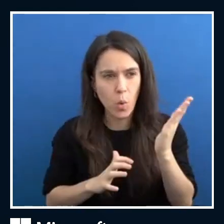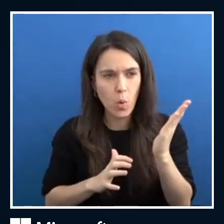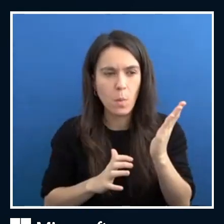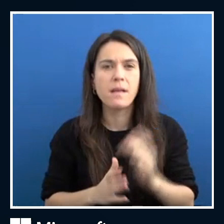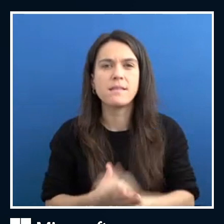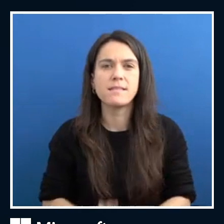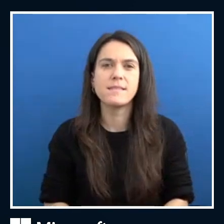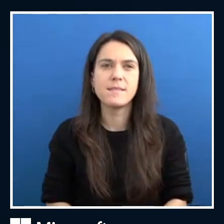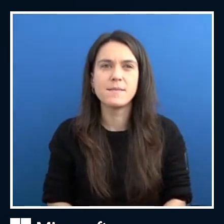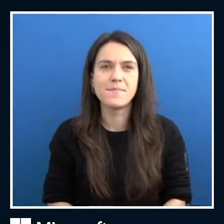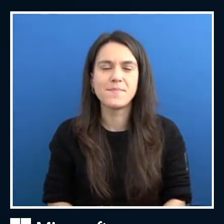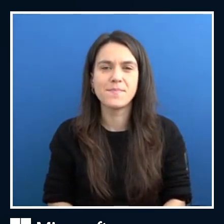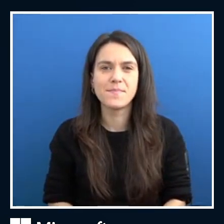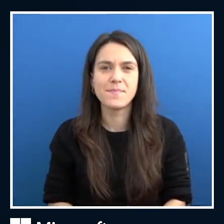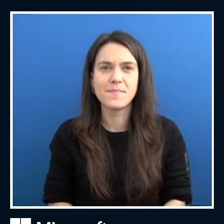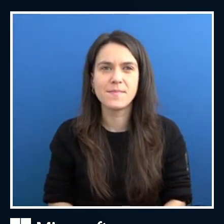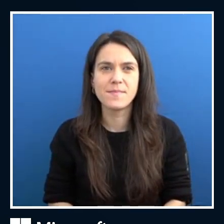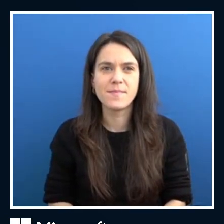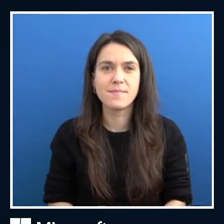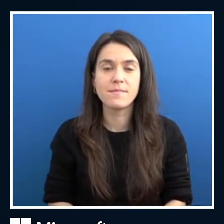And then if we go down,